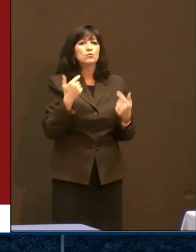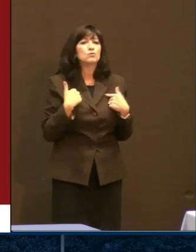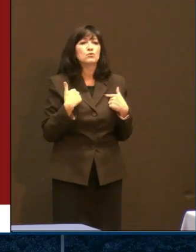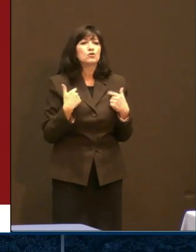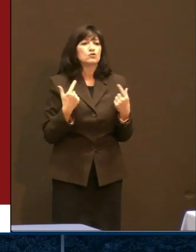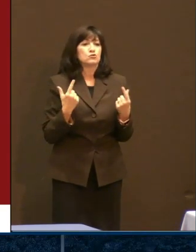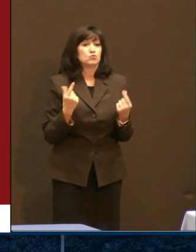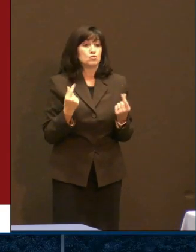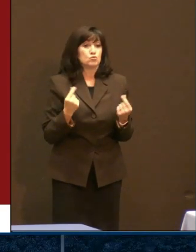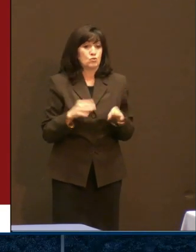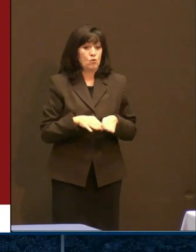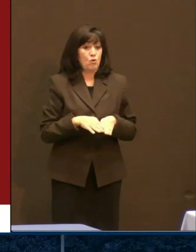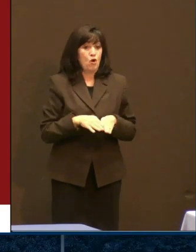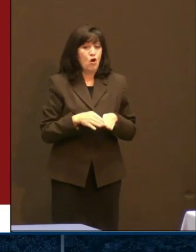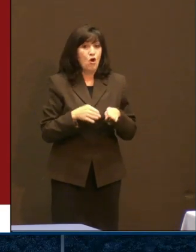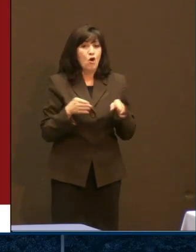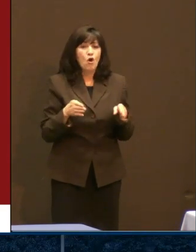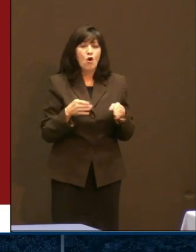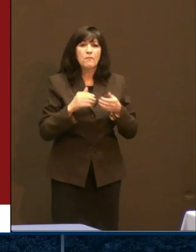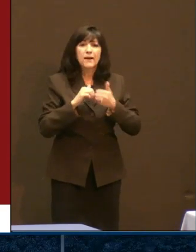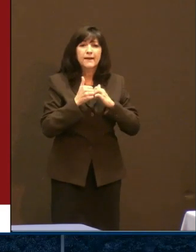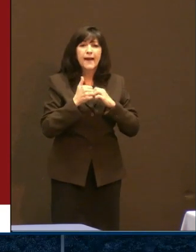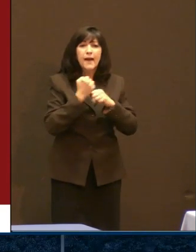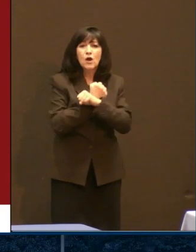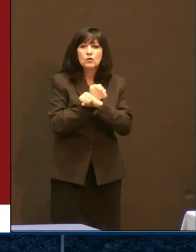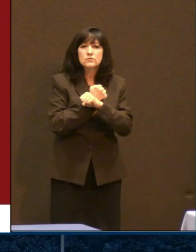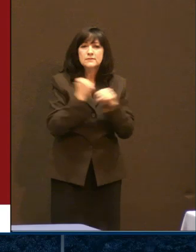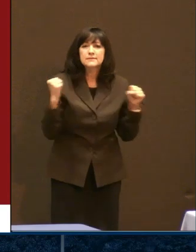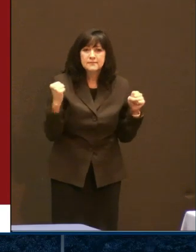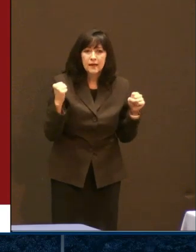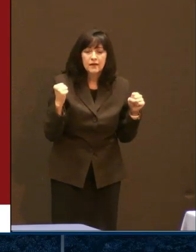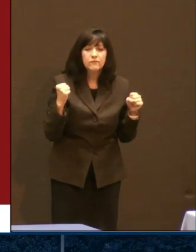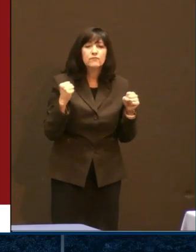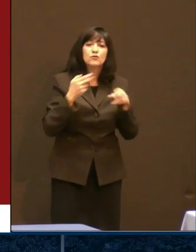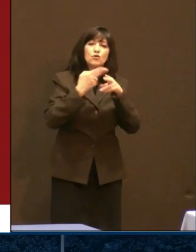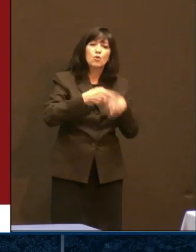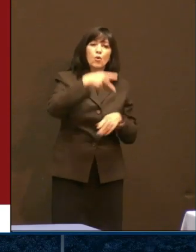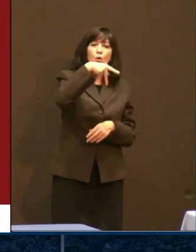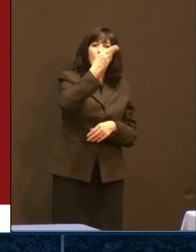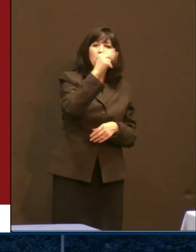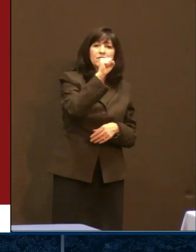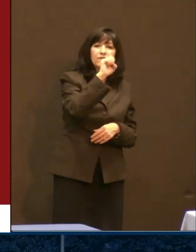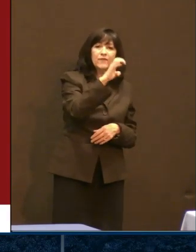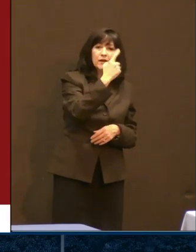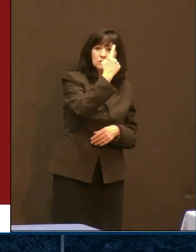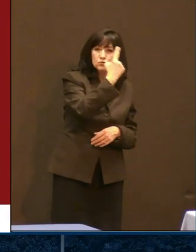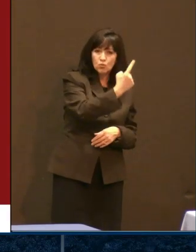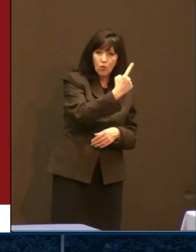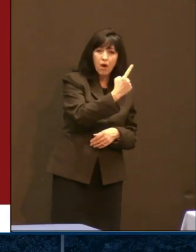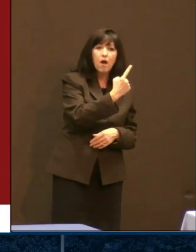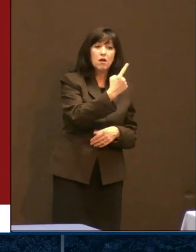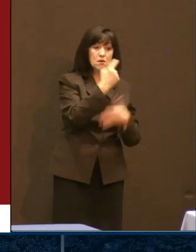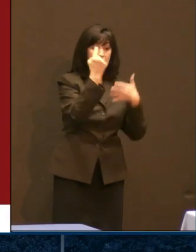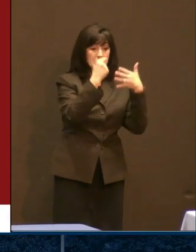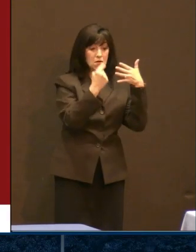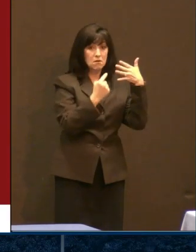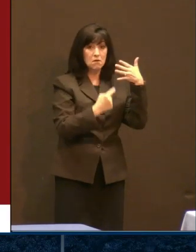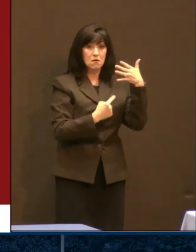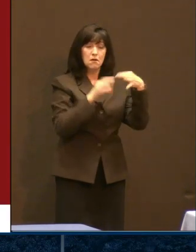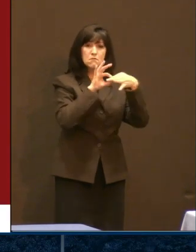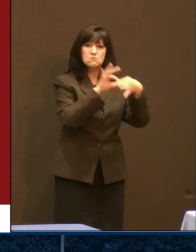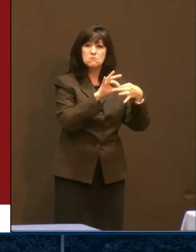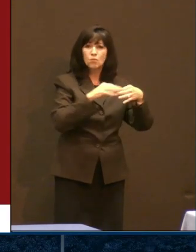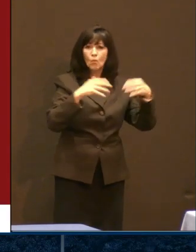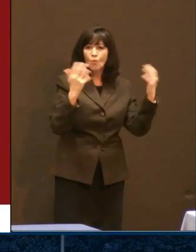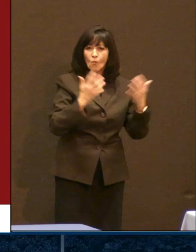move to phase one. And we're getting close to identifying just what those criteria would be. One of the things that